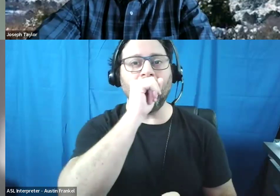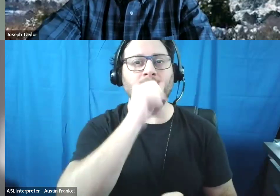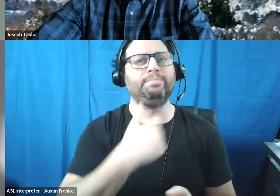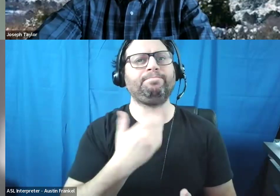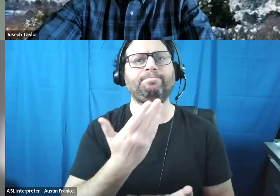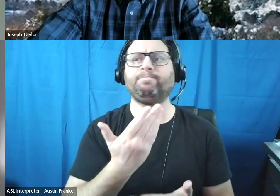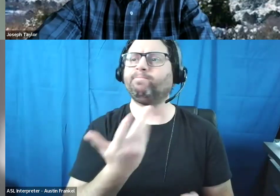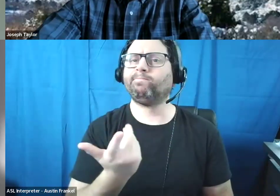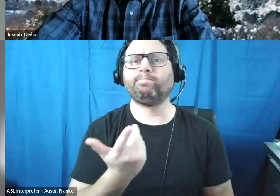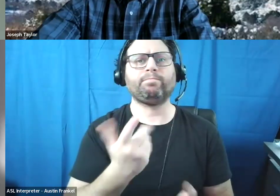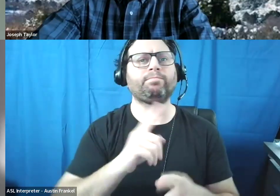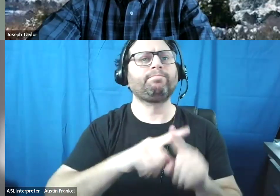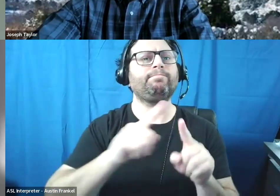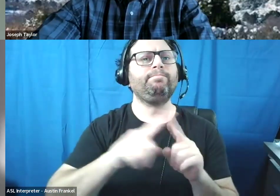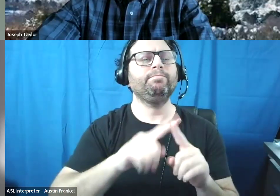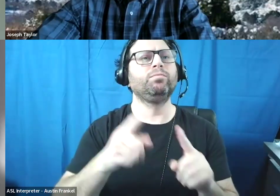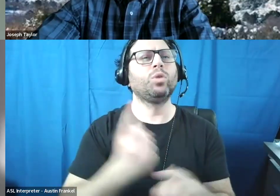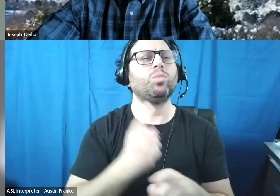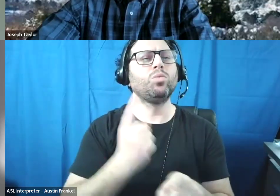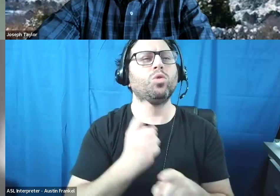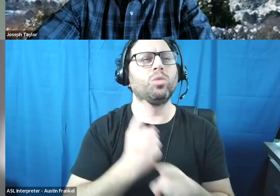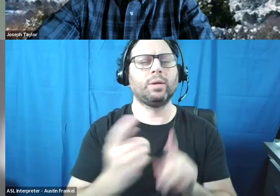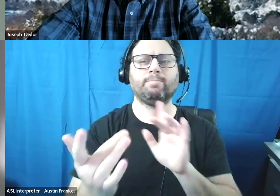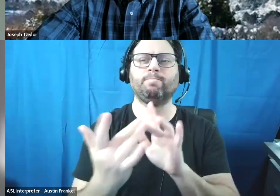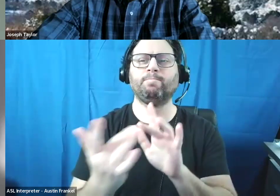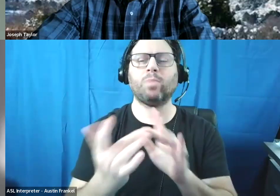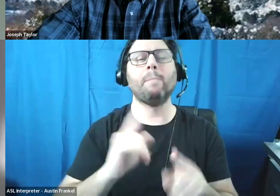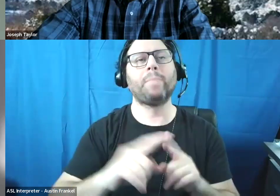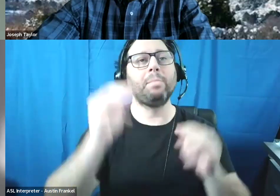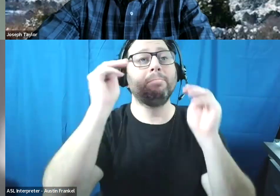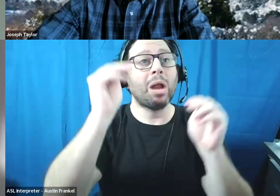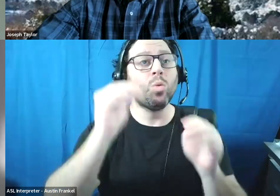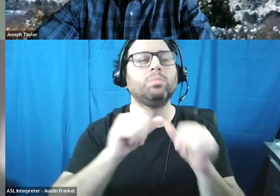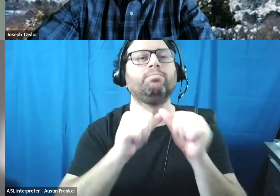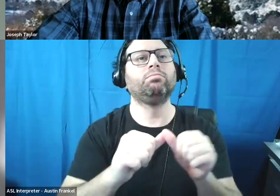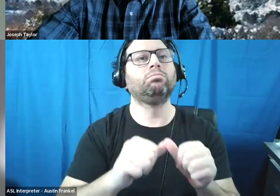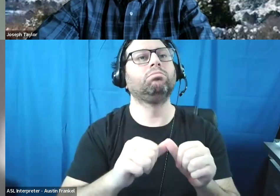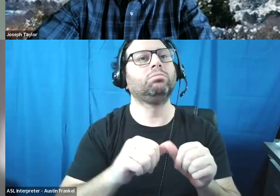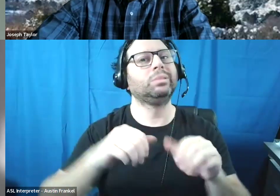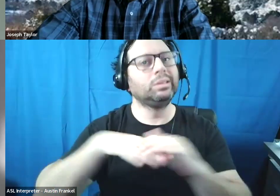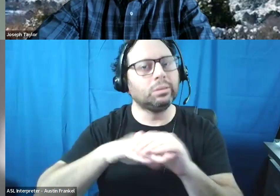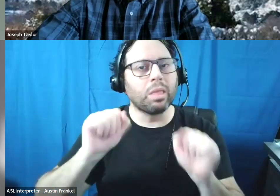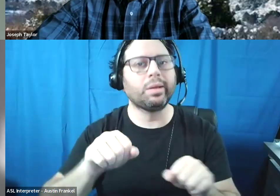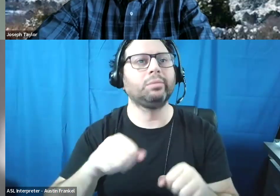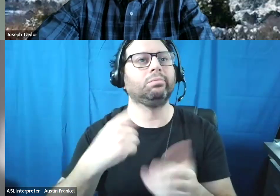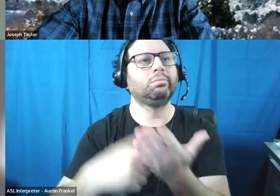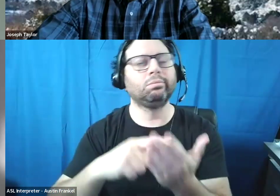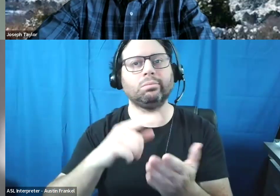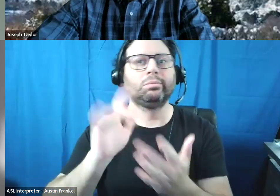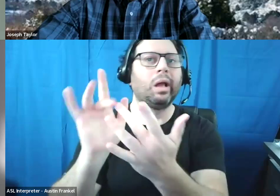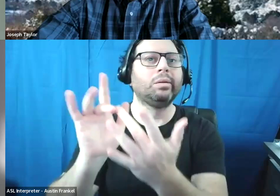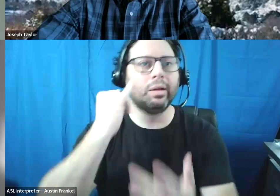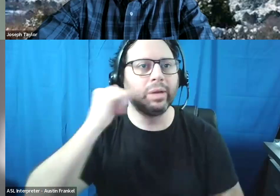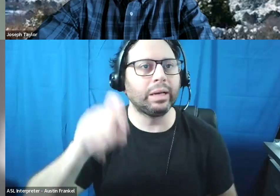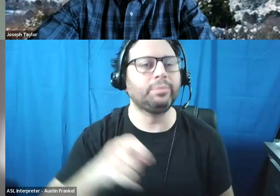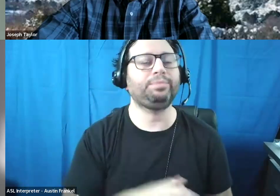regular touch points, but the mentors remained accessible and visible to scholars as needed. But there were